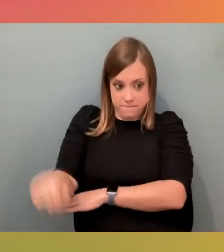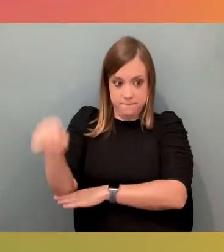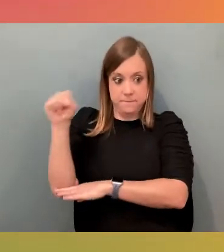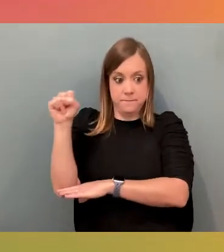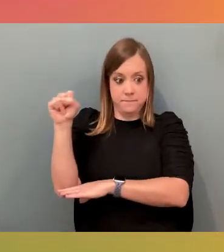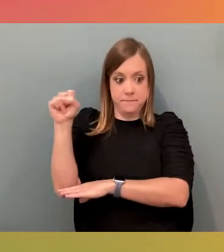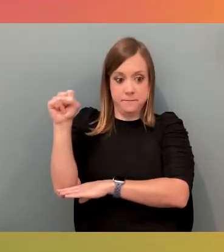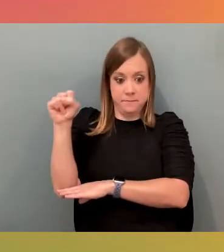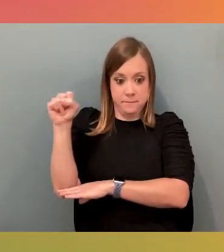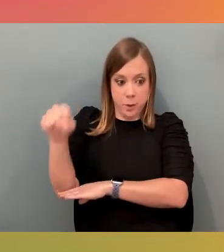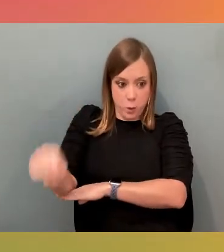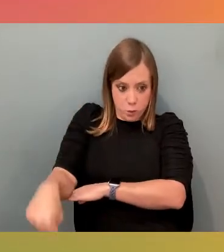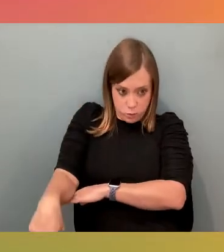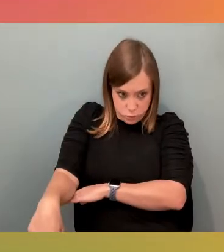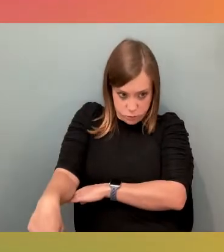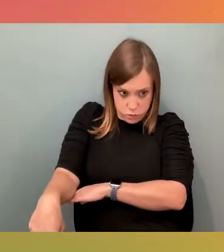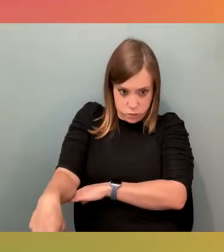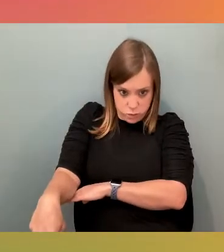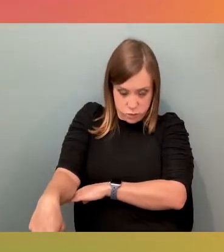Exhale to fold.